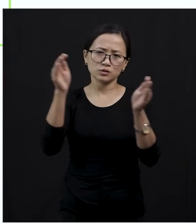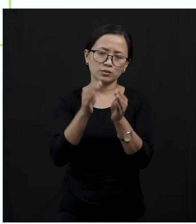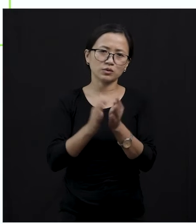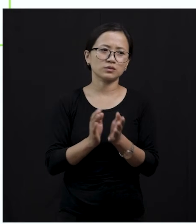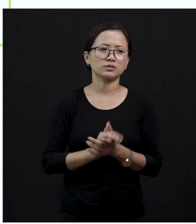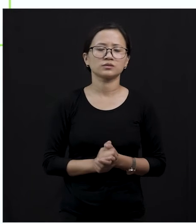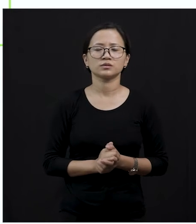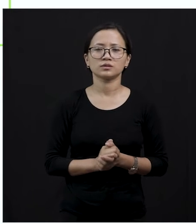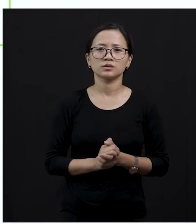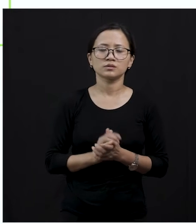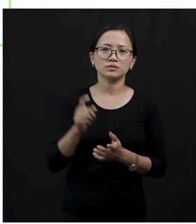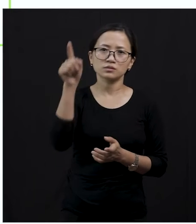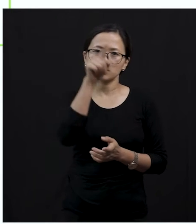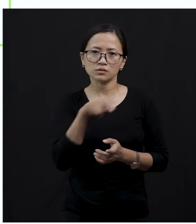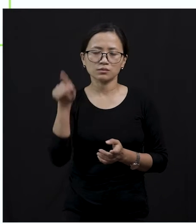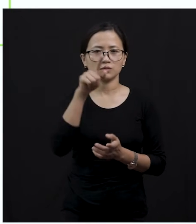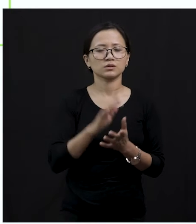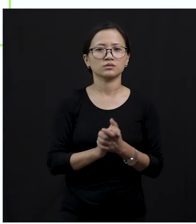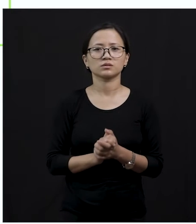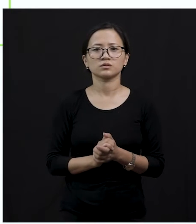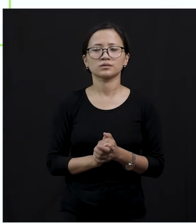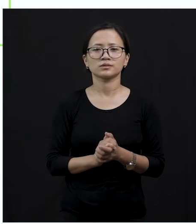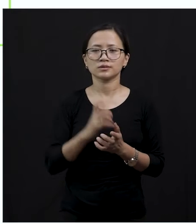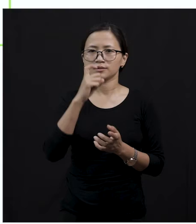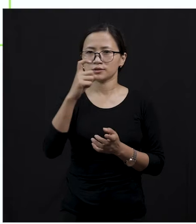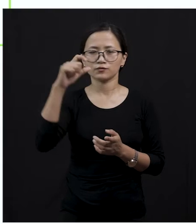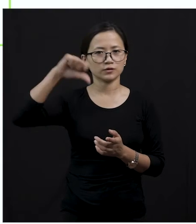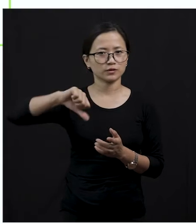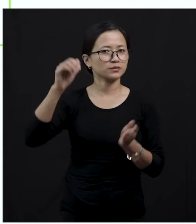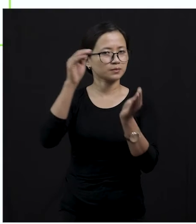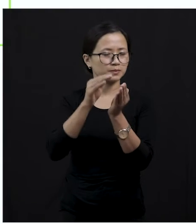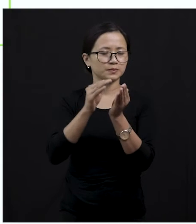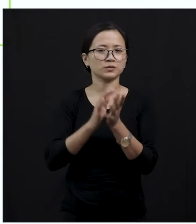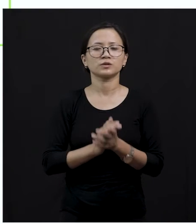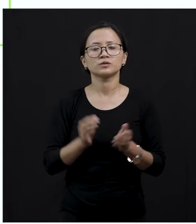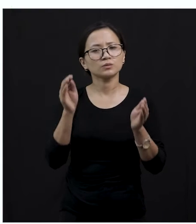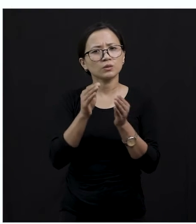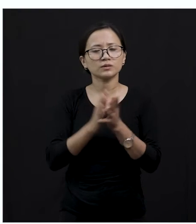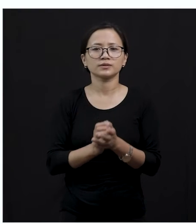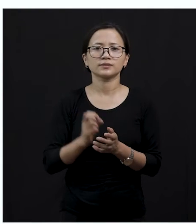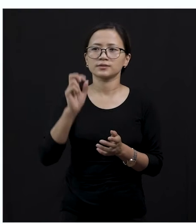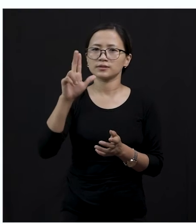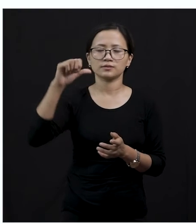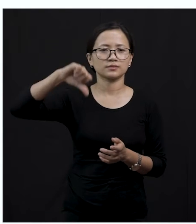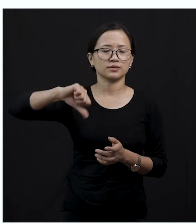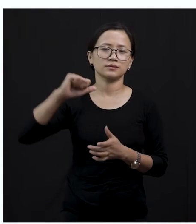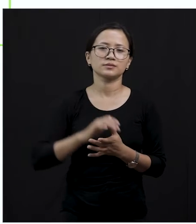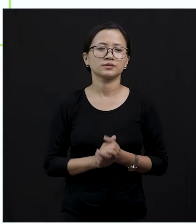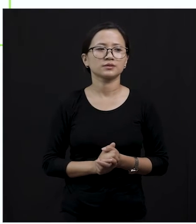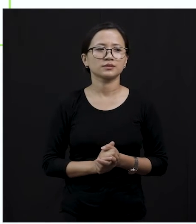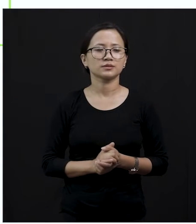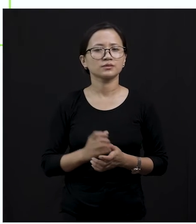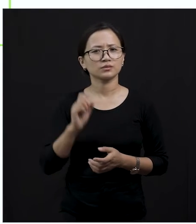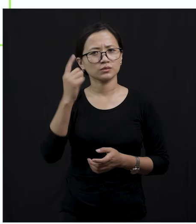will circle 79 to mark that this is smaller than 89. All right. Now,